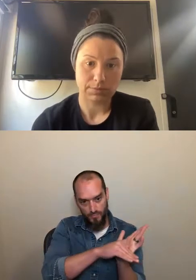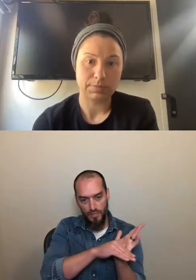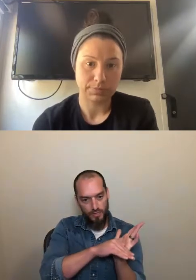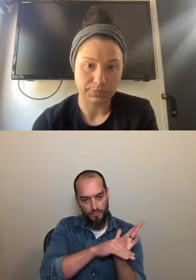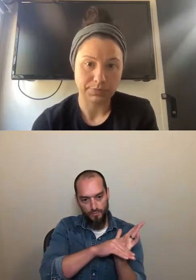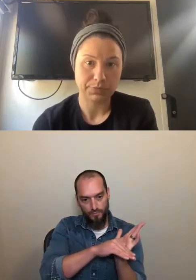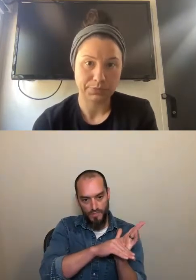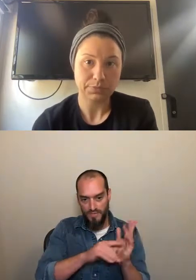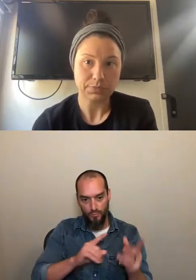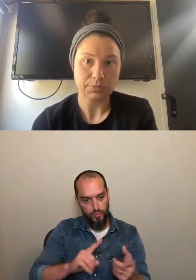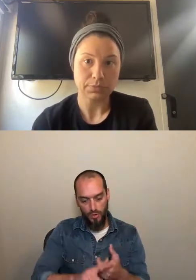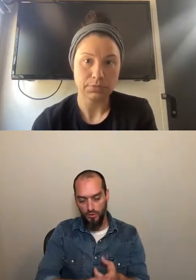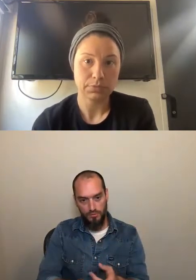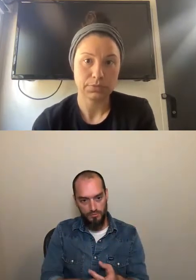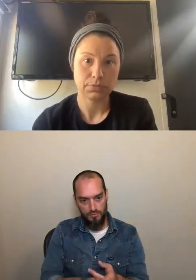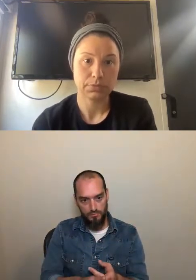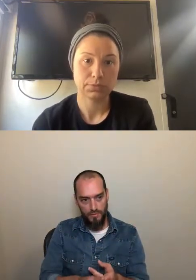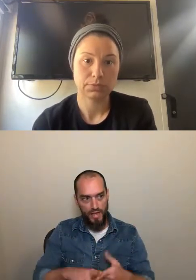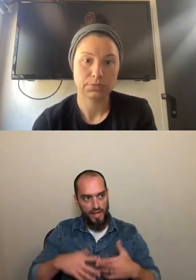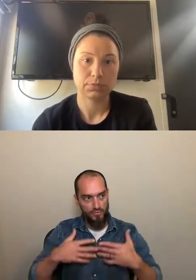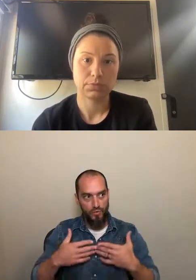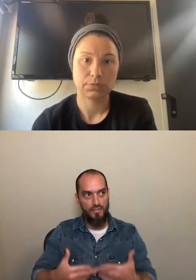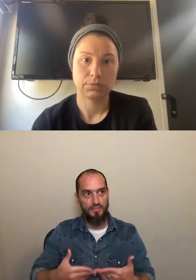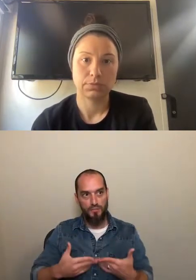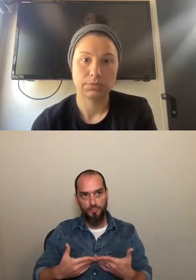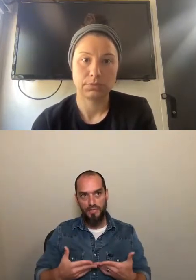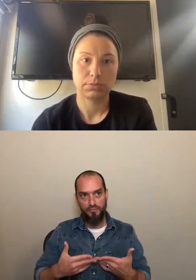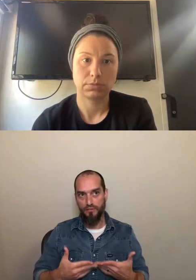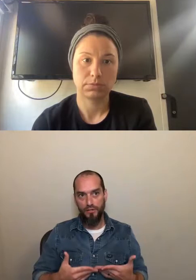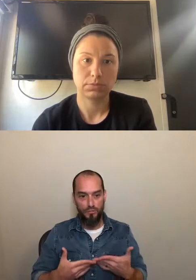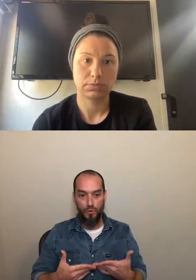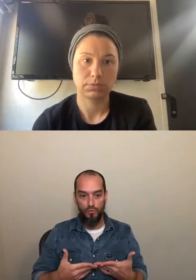system. Same with walls. If I have a reason to